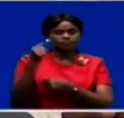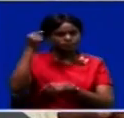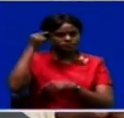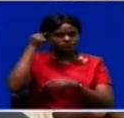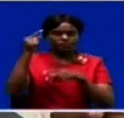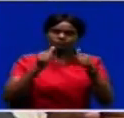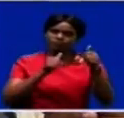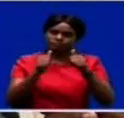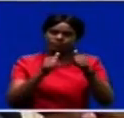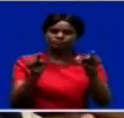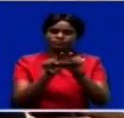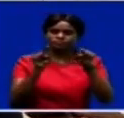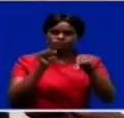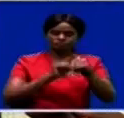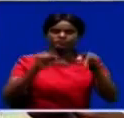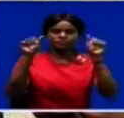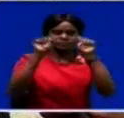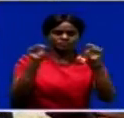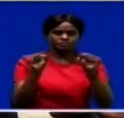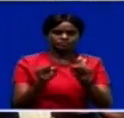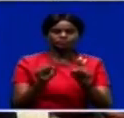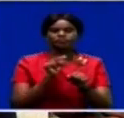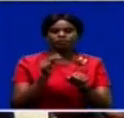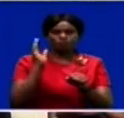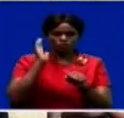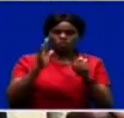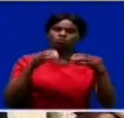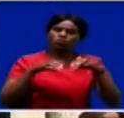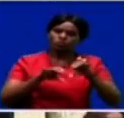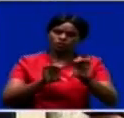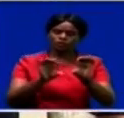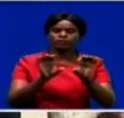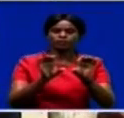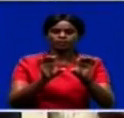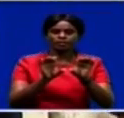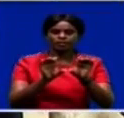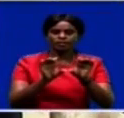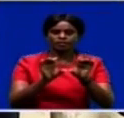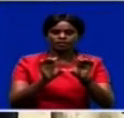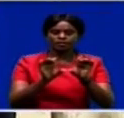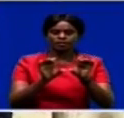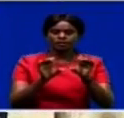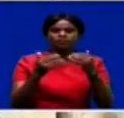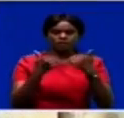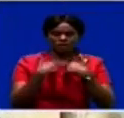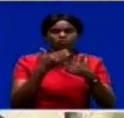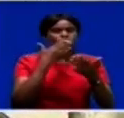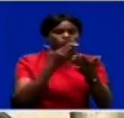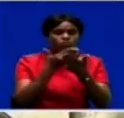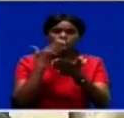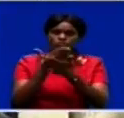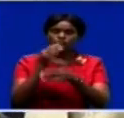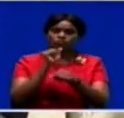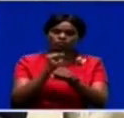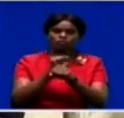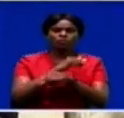administration and structure will be ongoing, so that there is optimum performance of both the